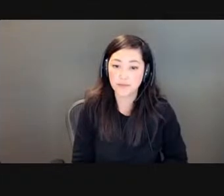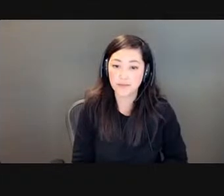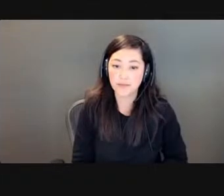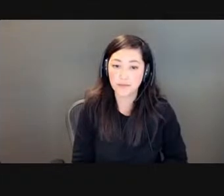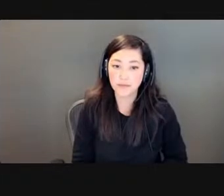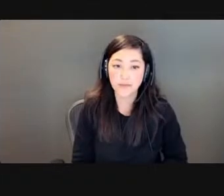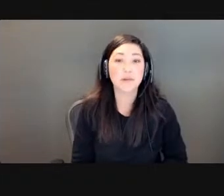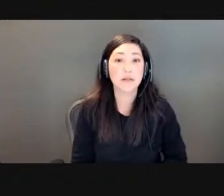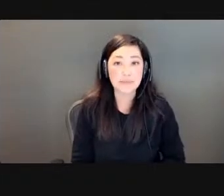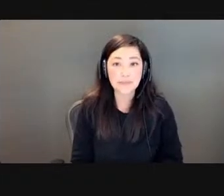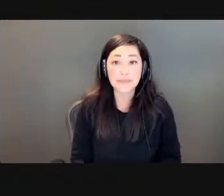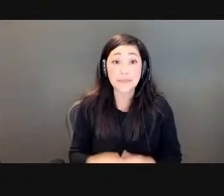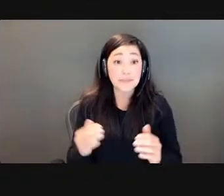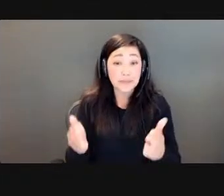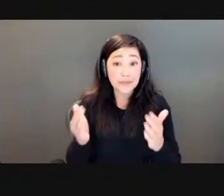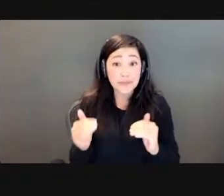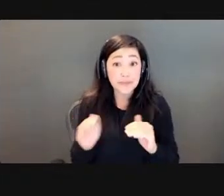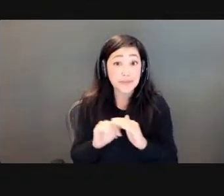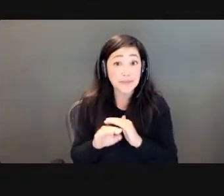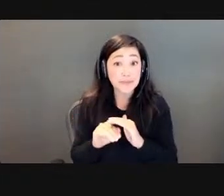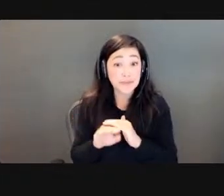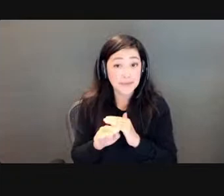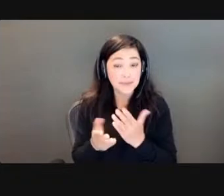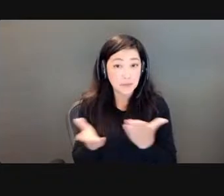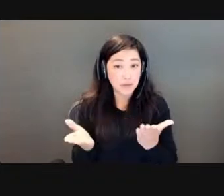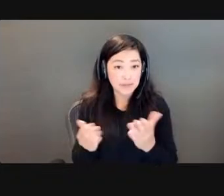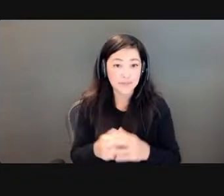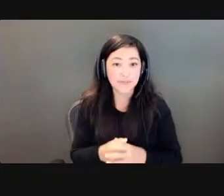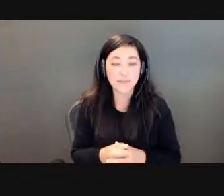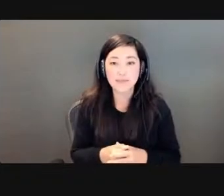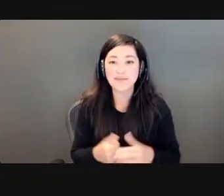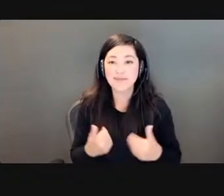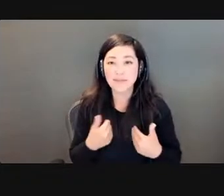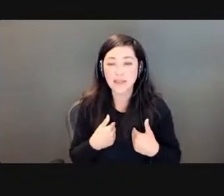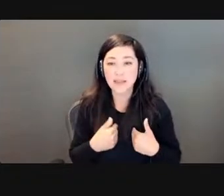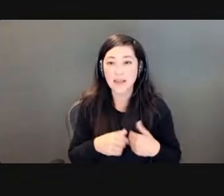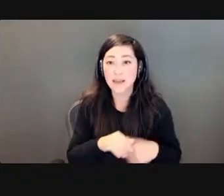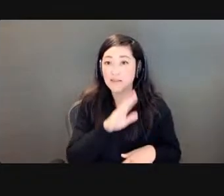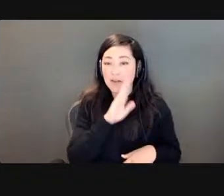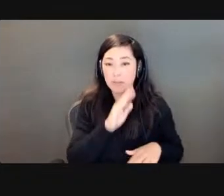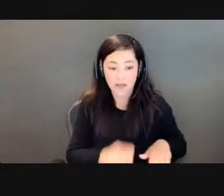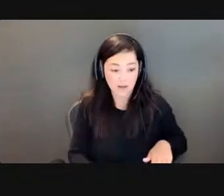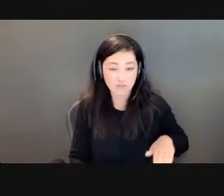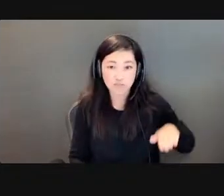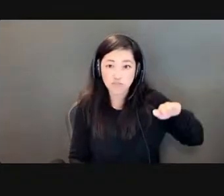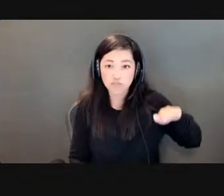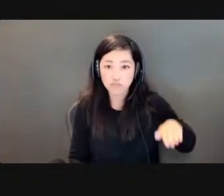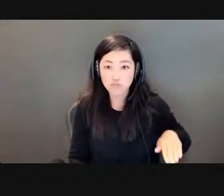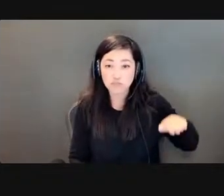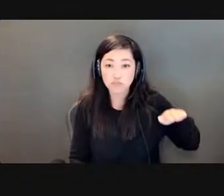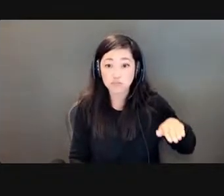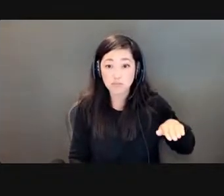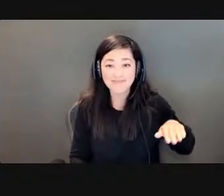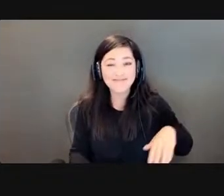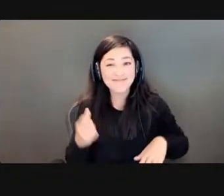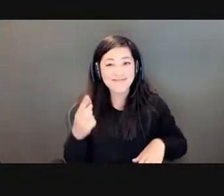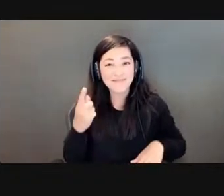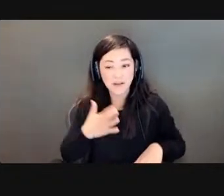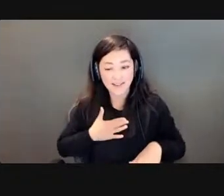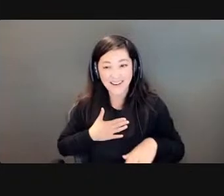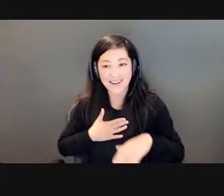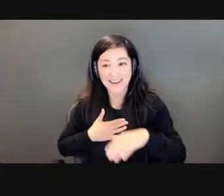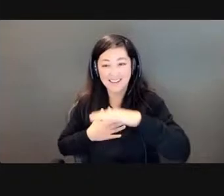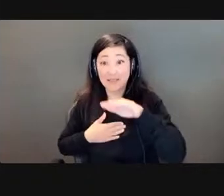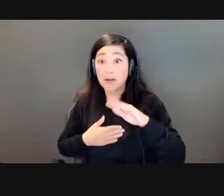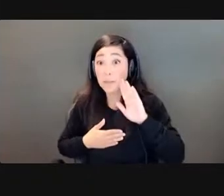The next accessible feature I have is called my bed lift. And because I have that mountain bike under my bed, the top